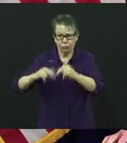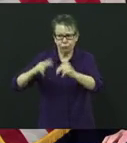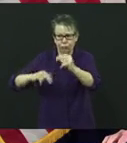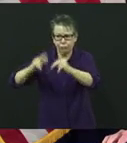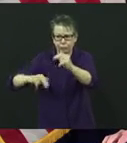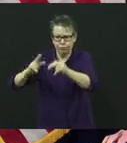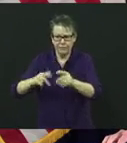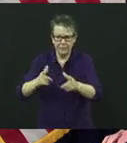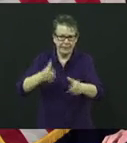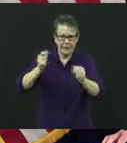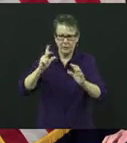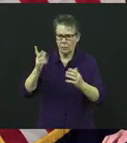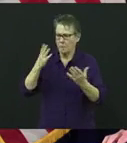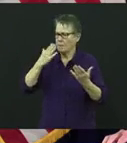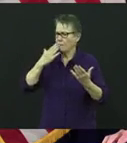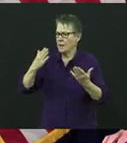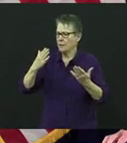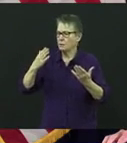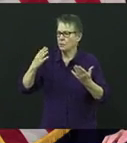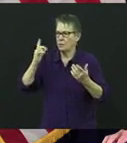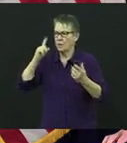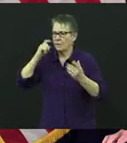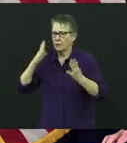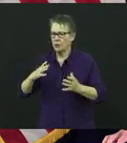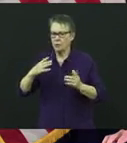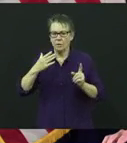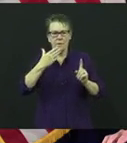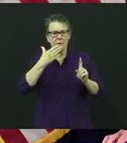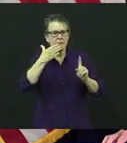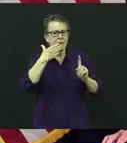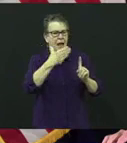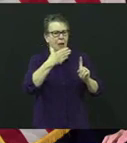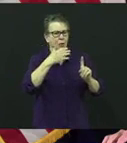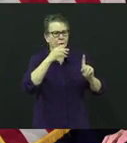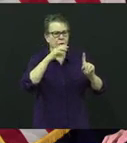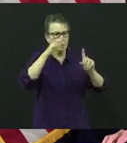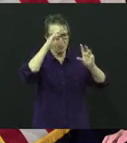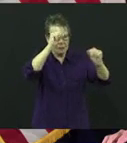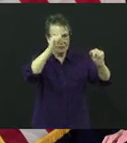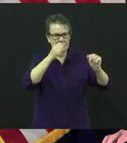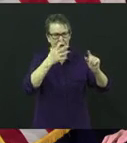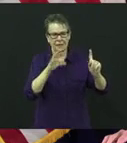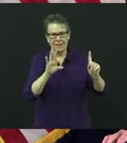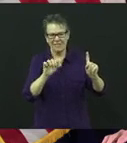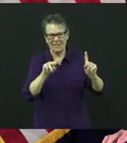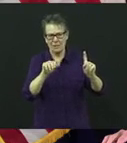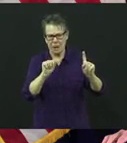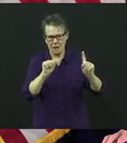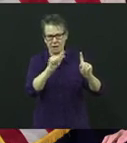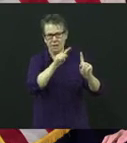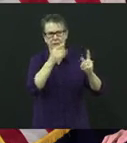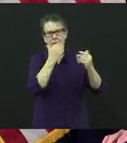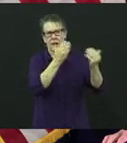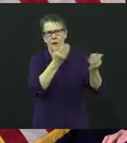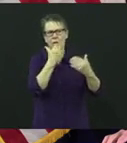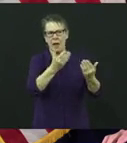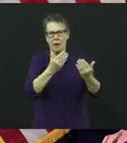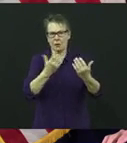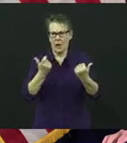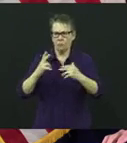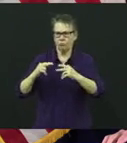of any particular person's situation, but my family became aware of this over the past couple of days